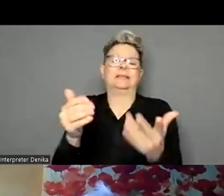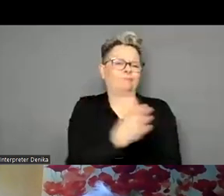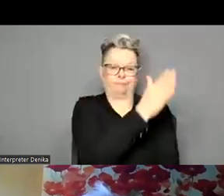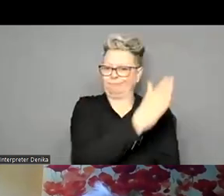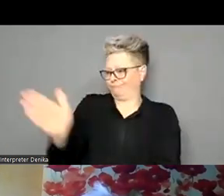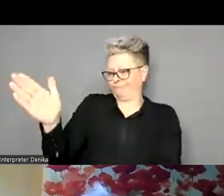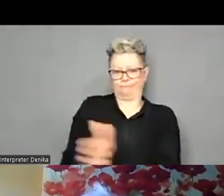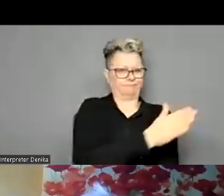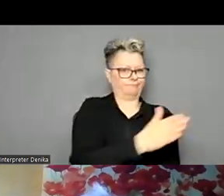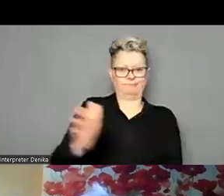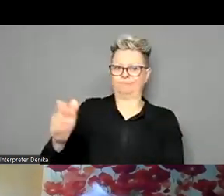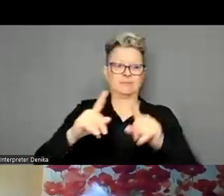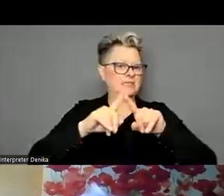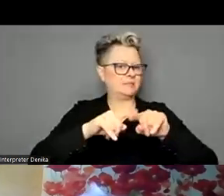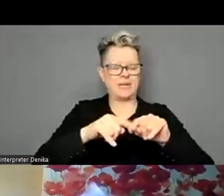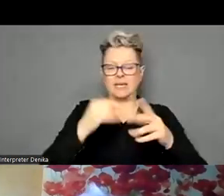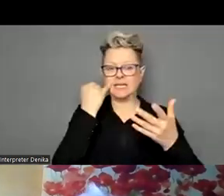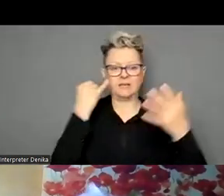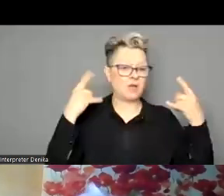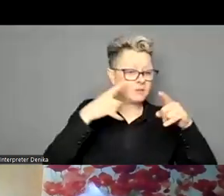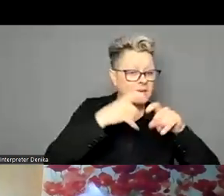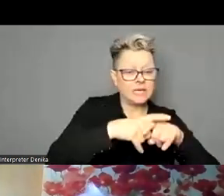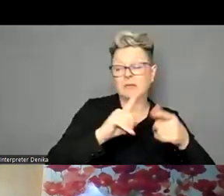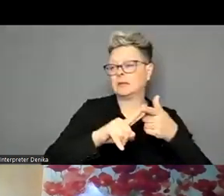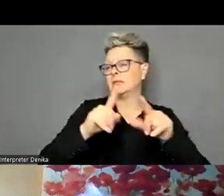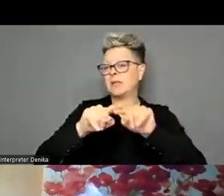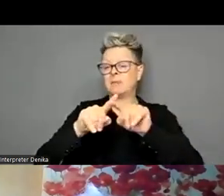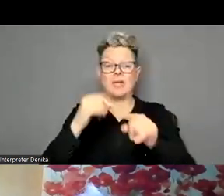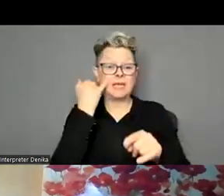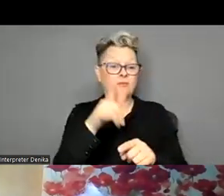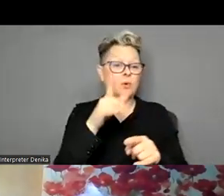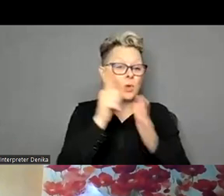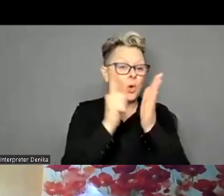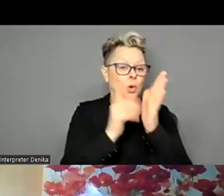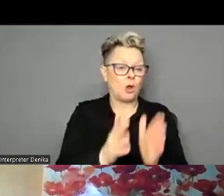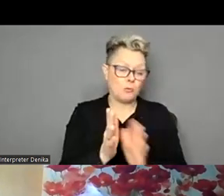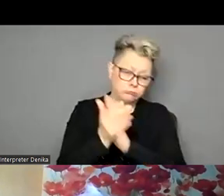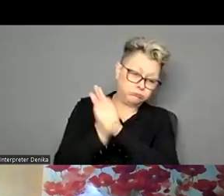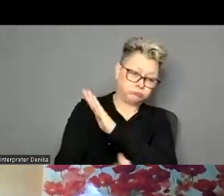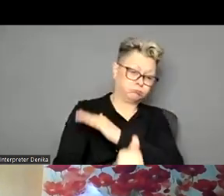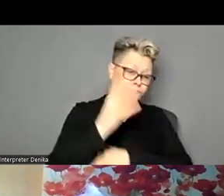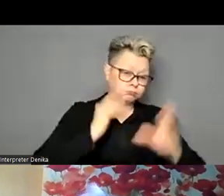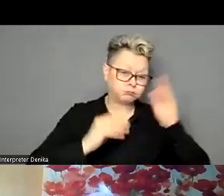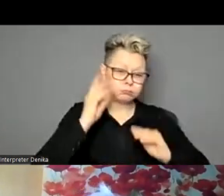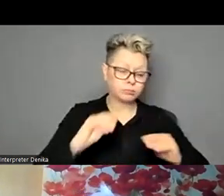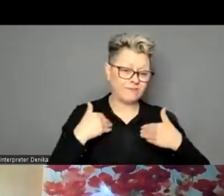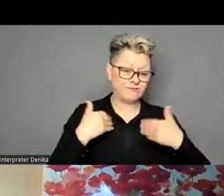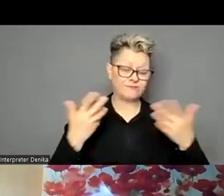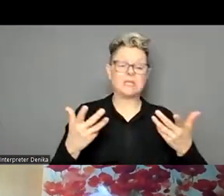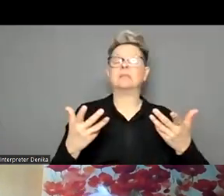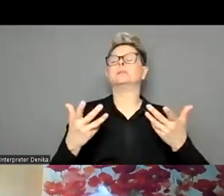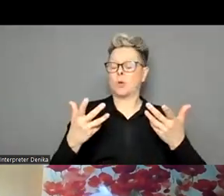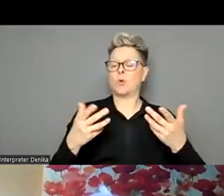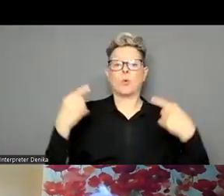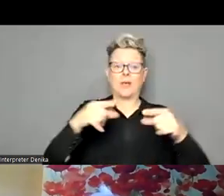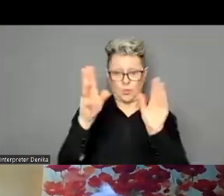your wish estate is and how senior the lawyer that you're talking to is. So I would say that you should discuss fees up front